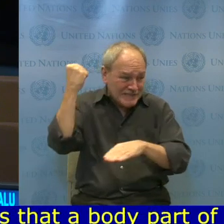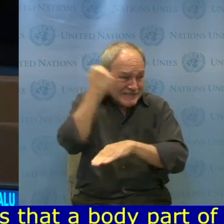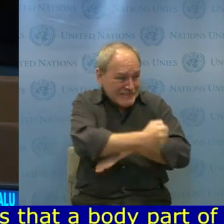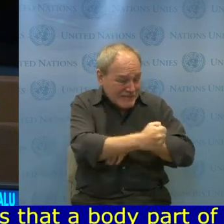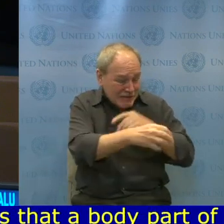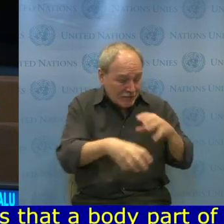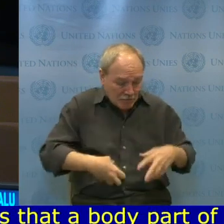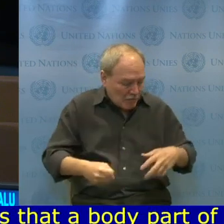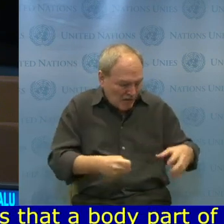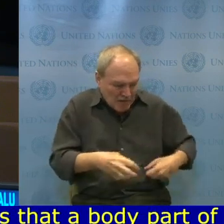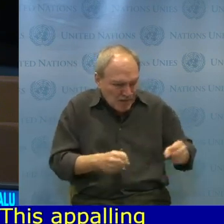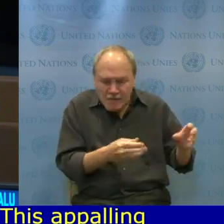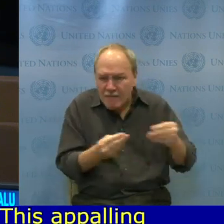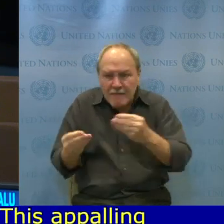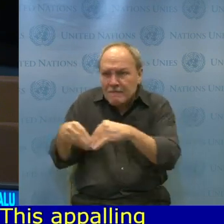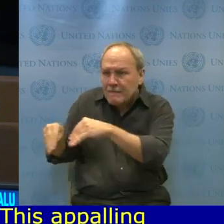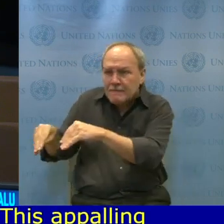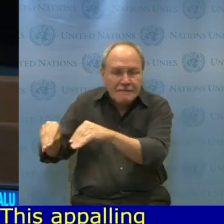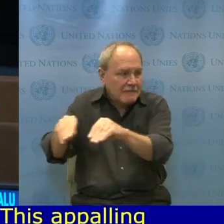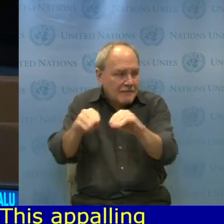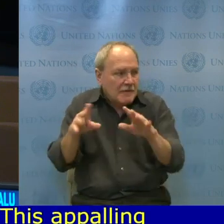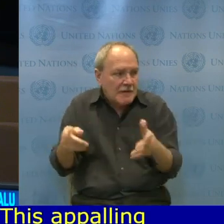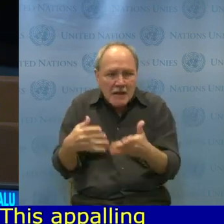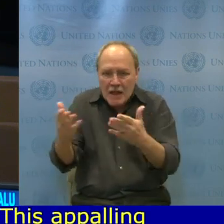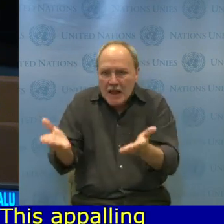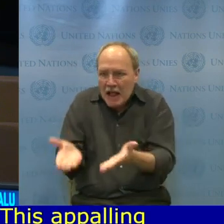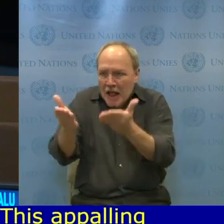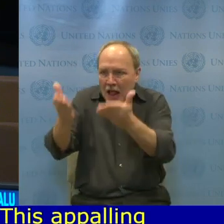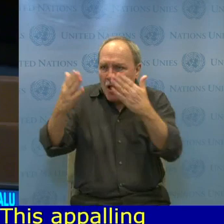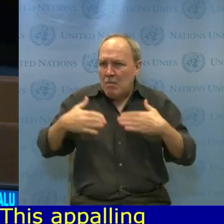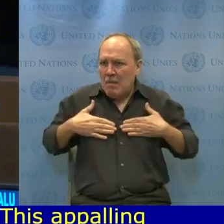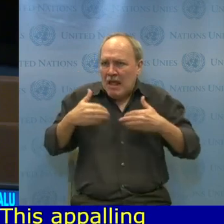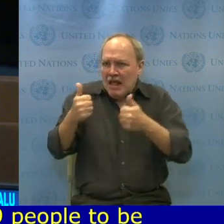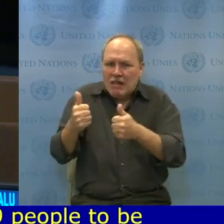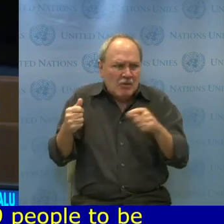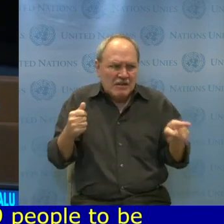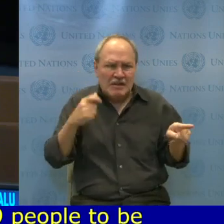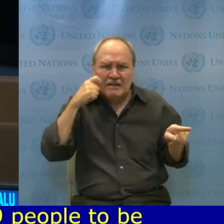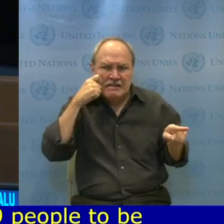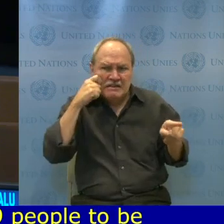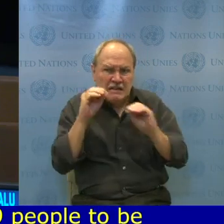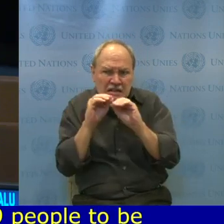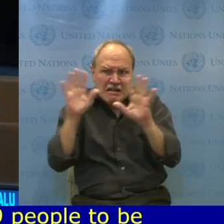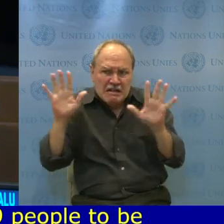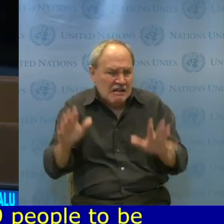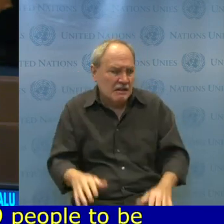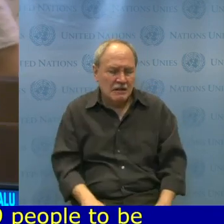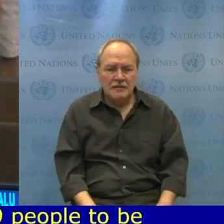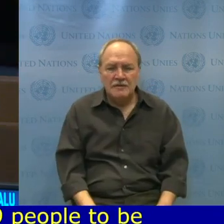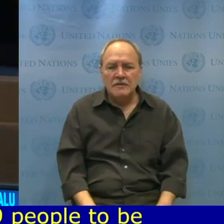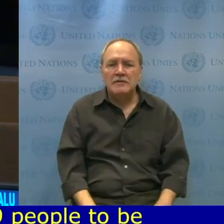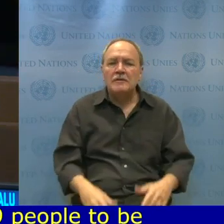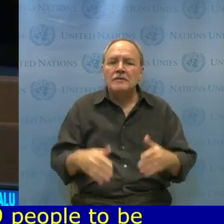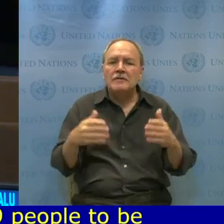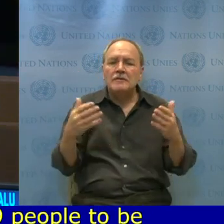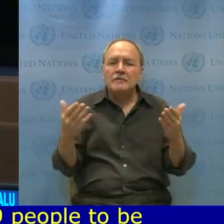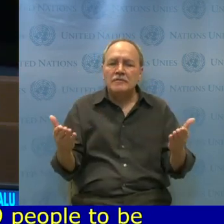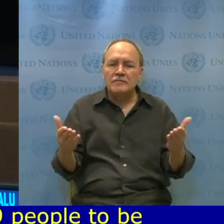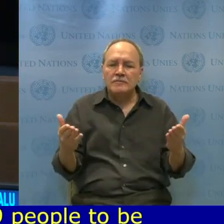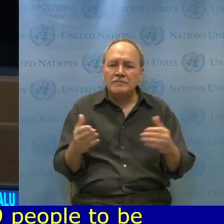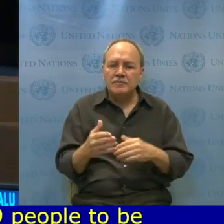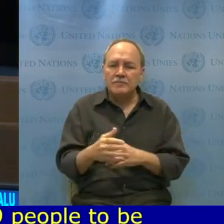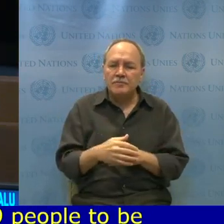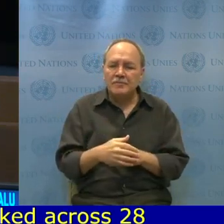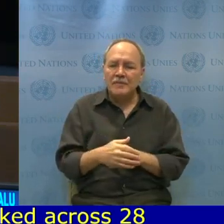across 28 African countries since 2006. Tanzania presents a unique a uniquely severe case with 76